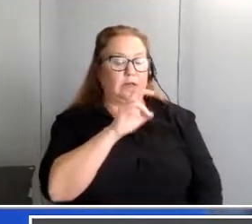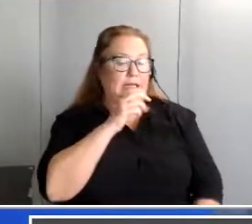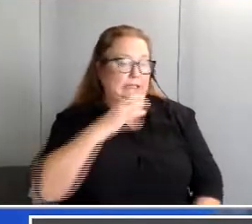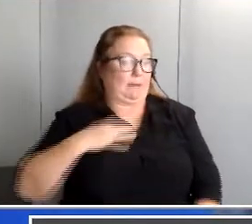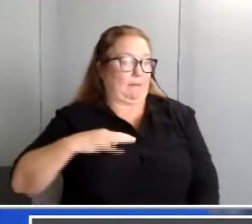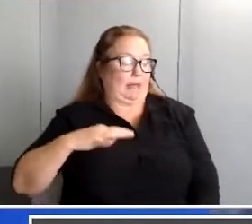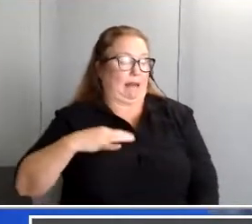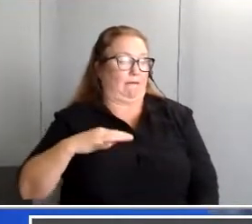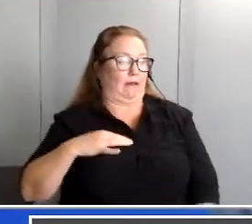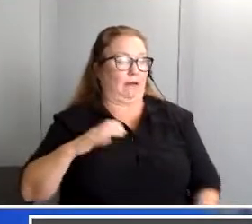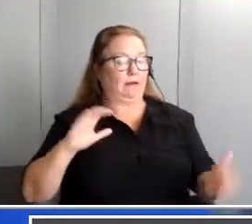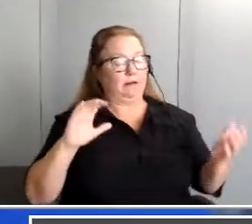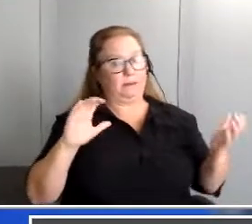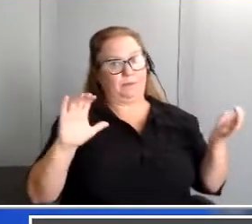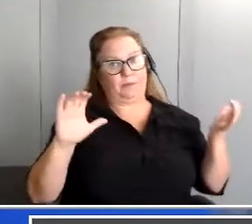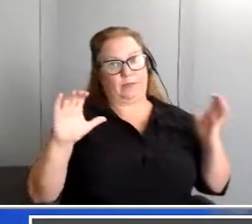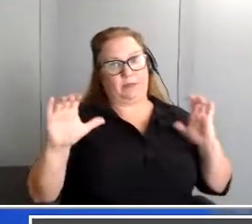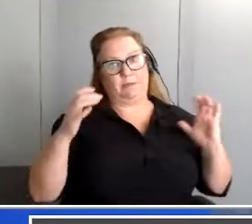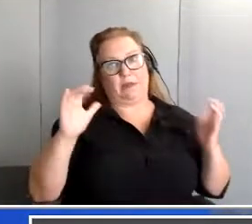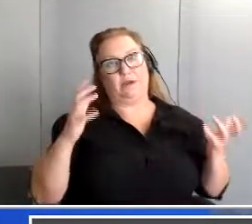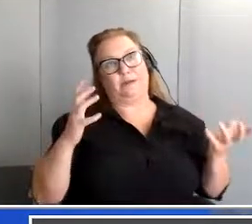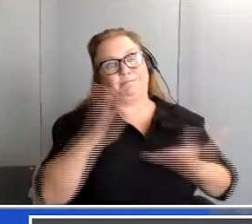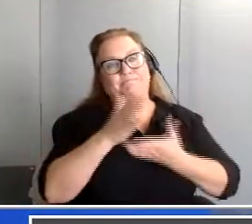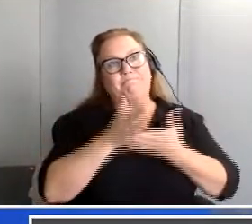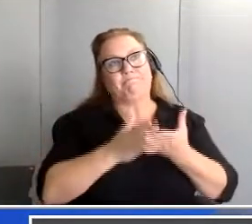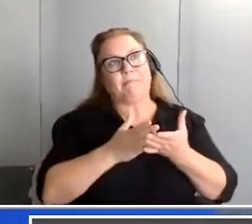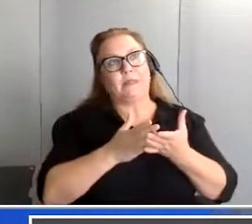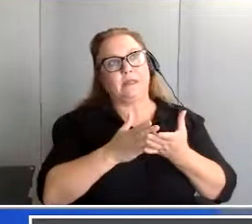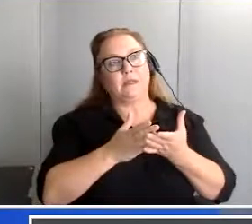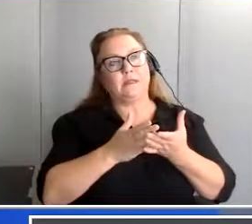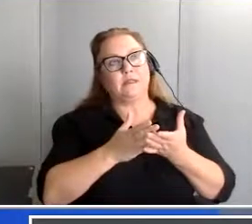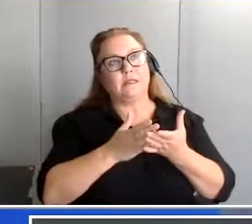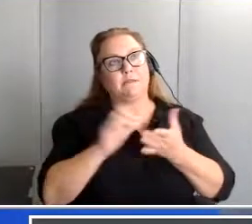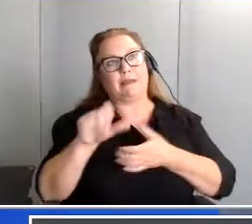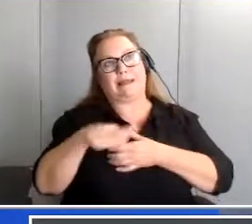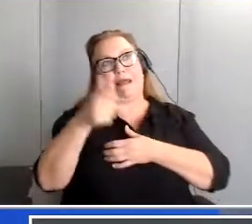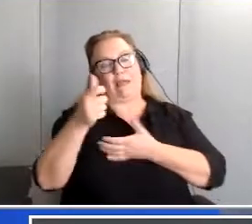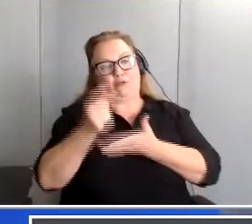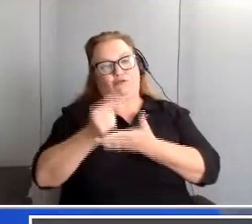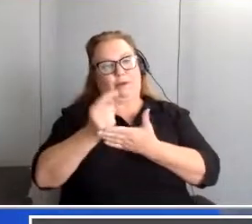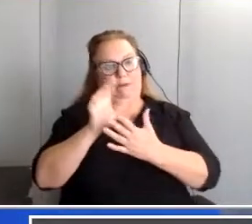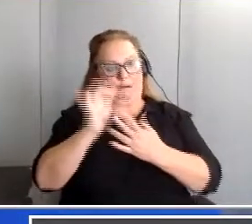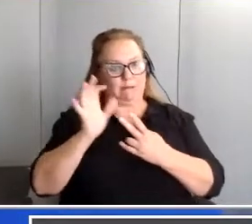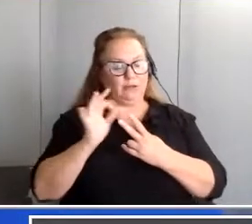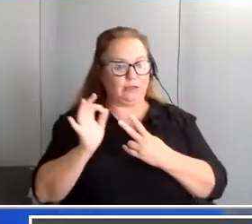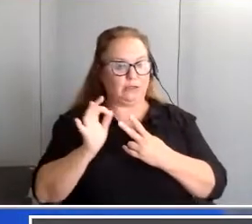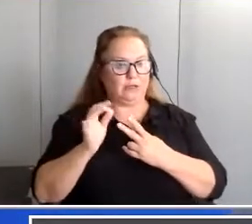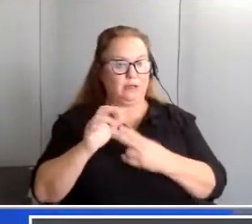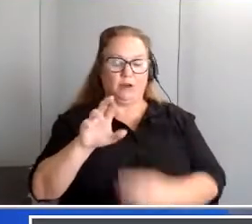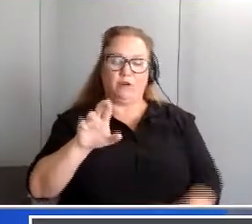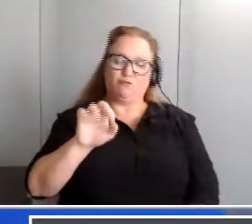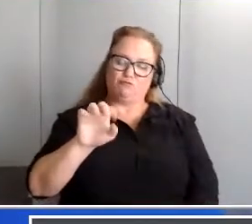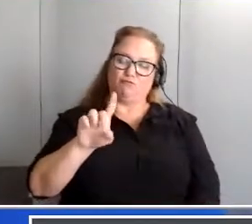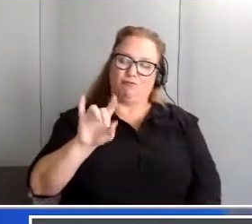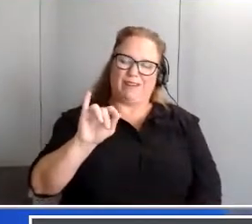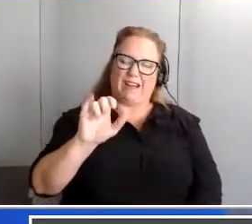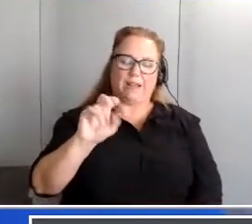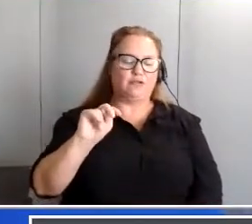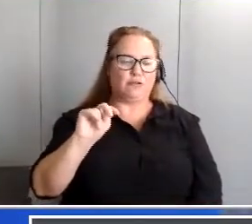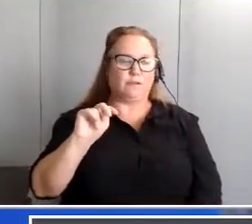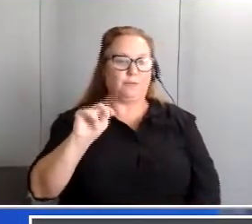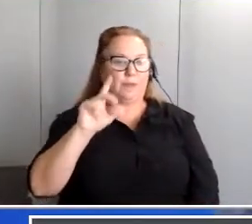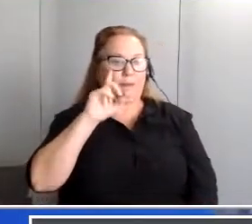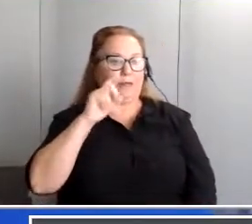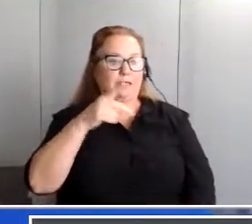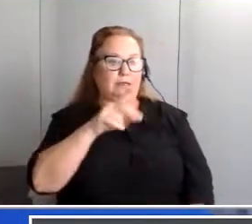over some of the other treatment options that we have, radiation options that we have, because of the way the protons